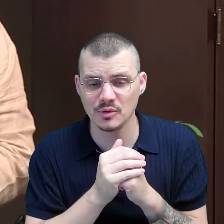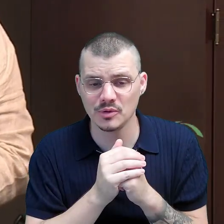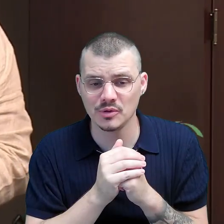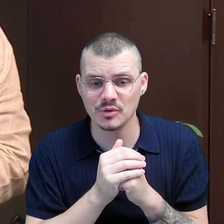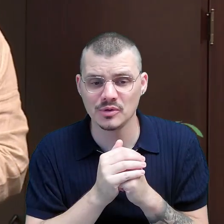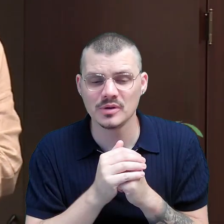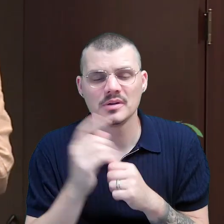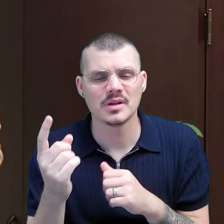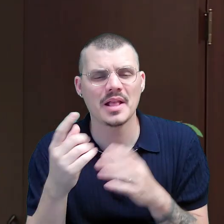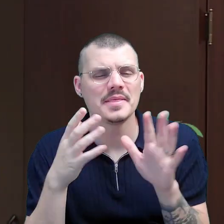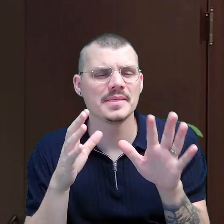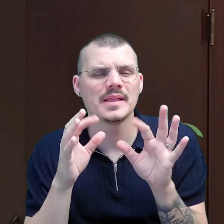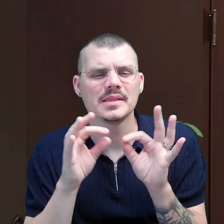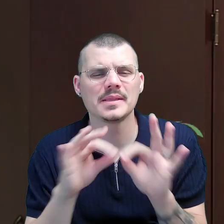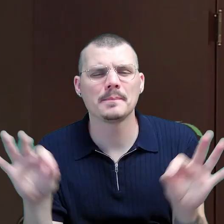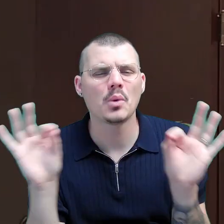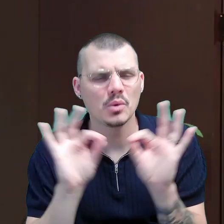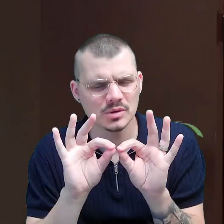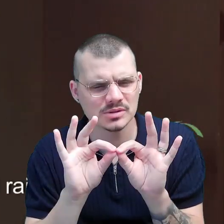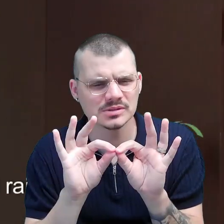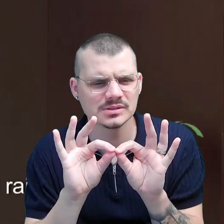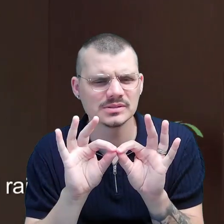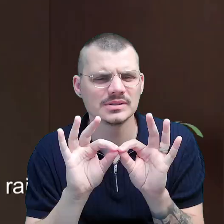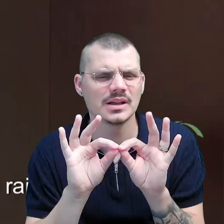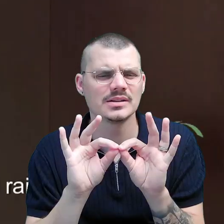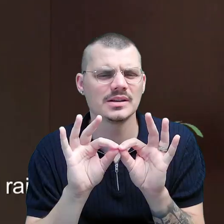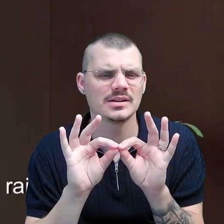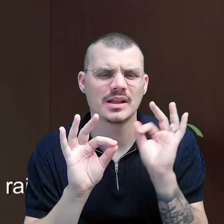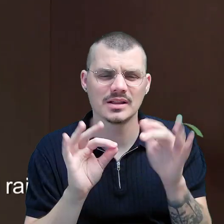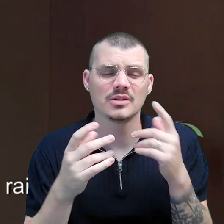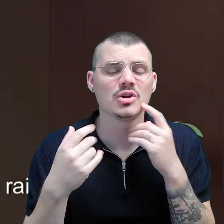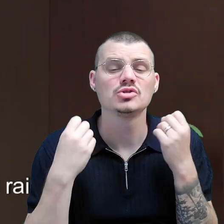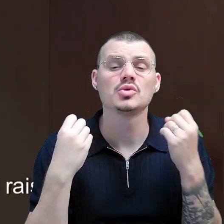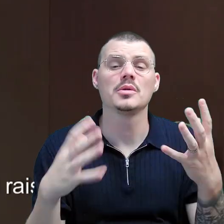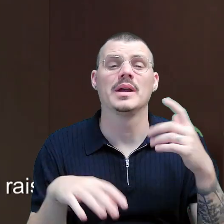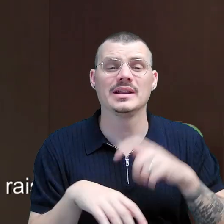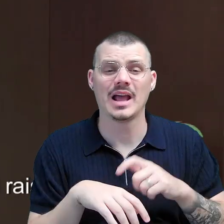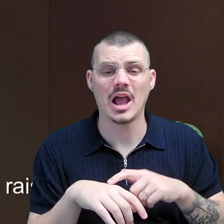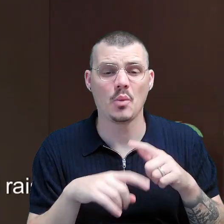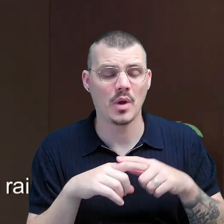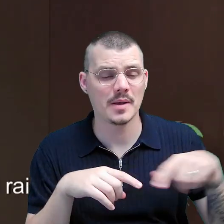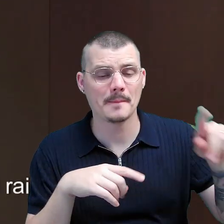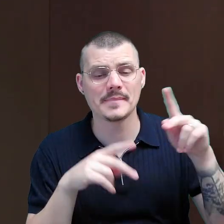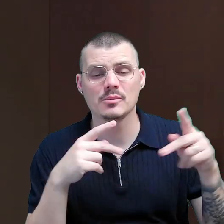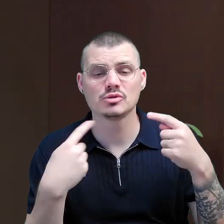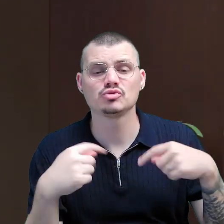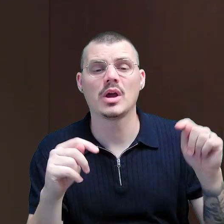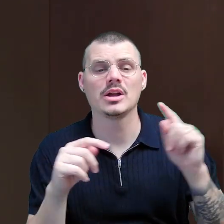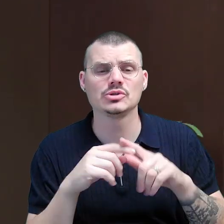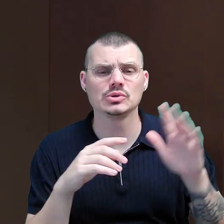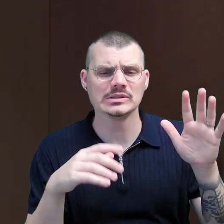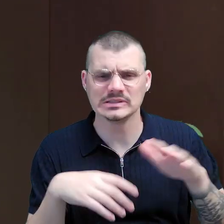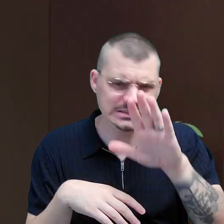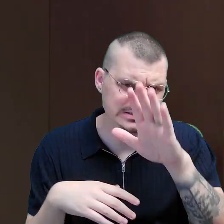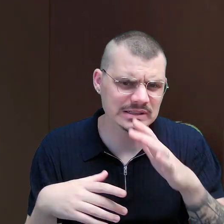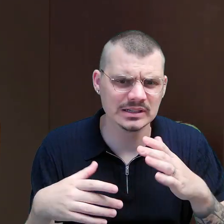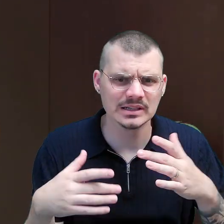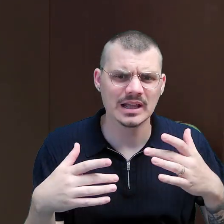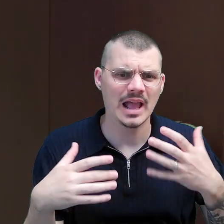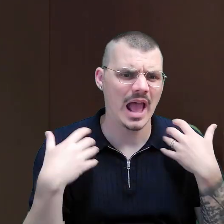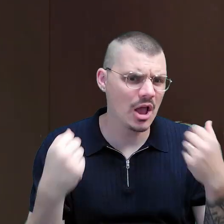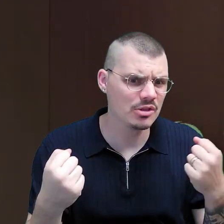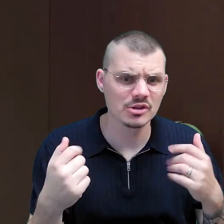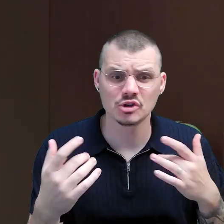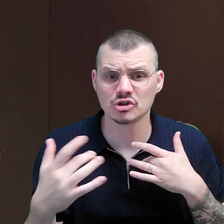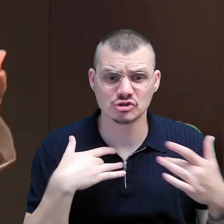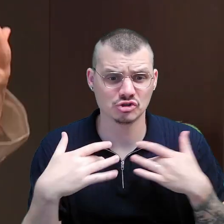The importance is that so many times when people try and raise a healthcare concern,